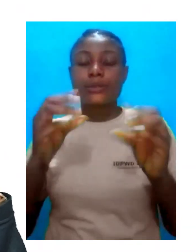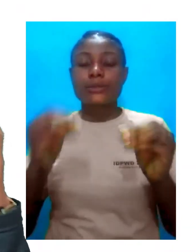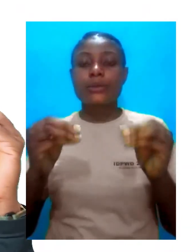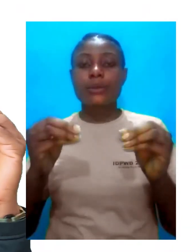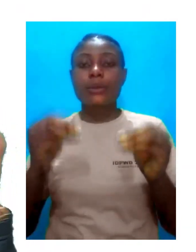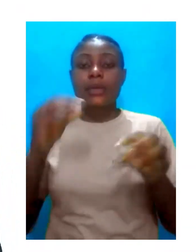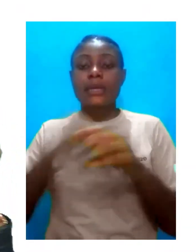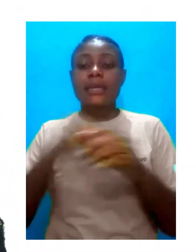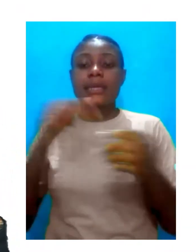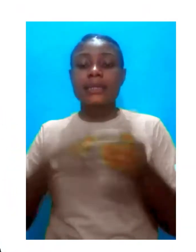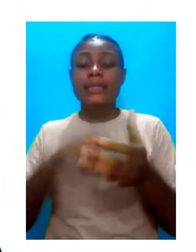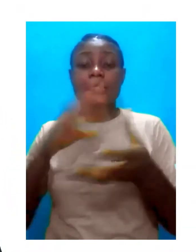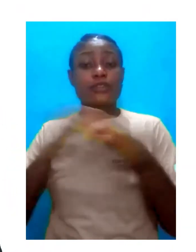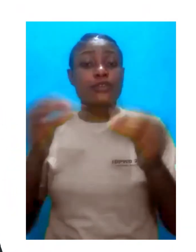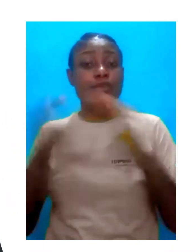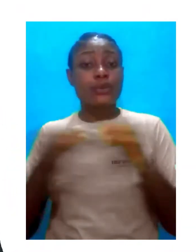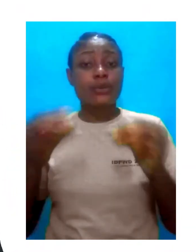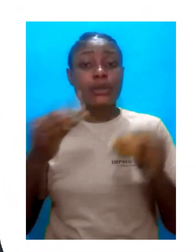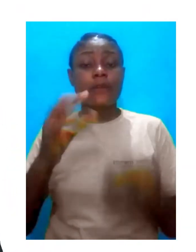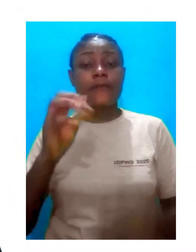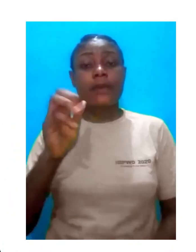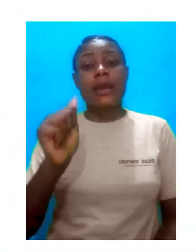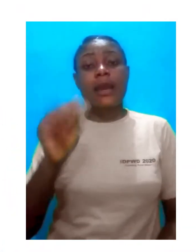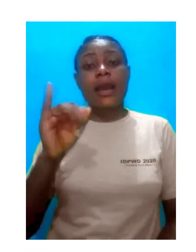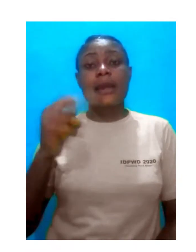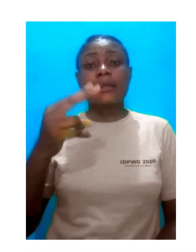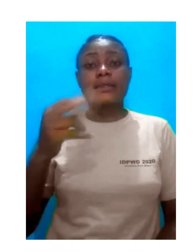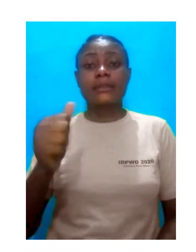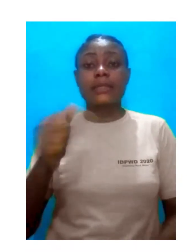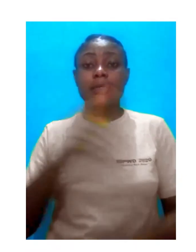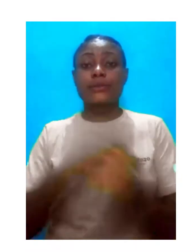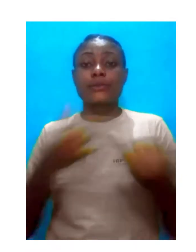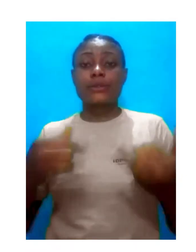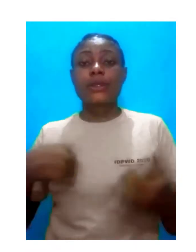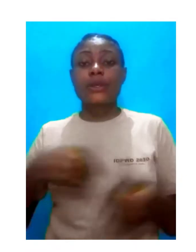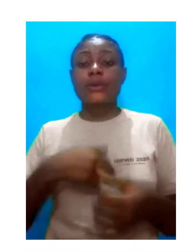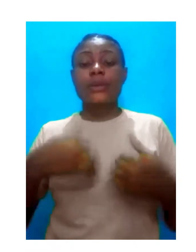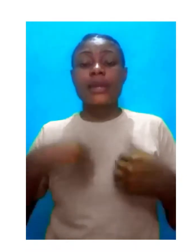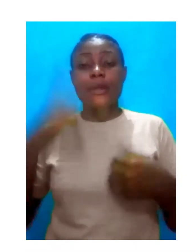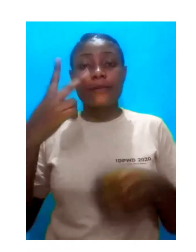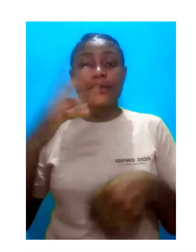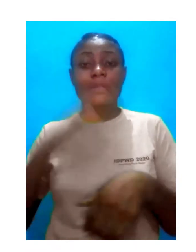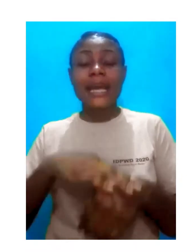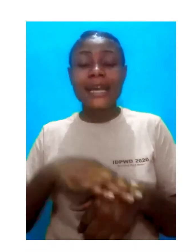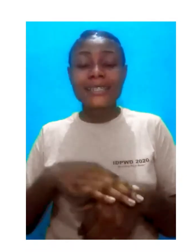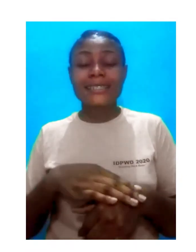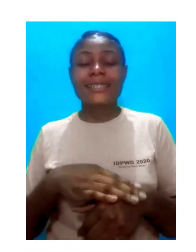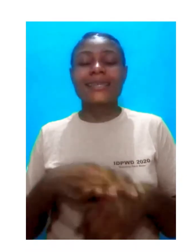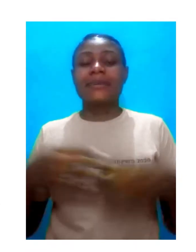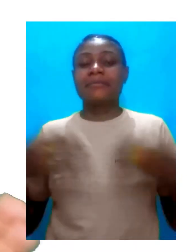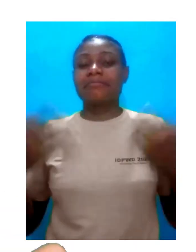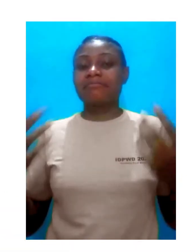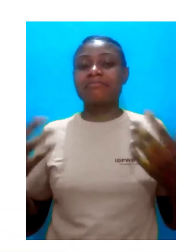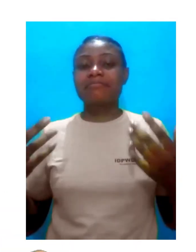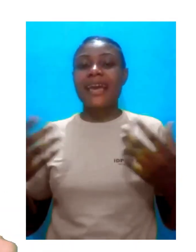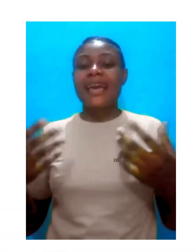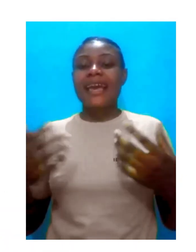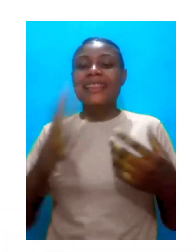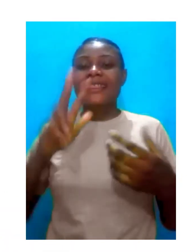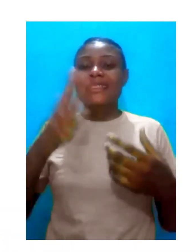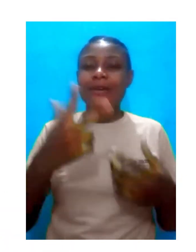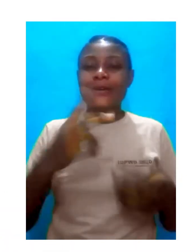Could not see. Okay, in this story of Aisha today, we have looked